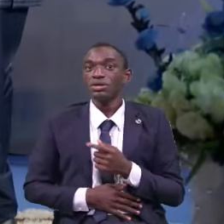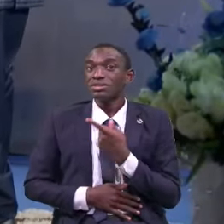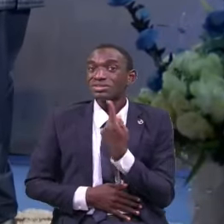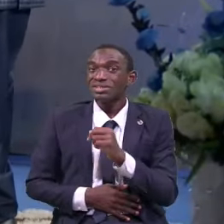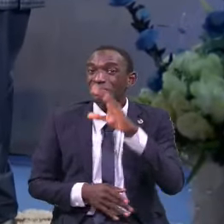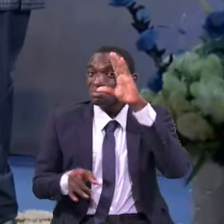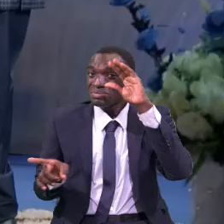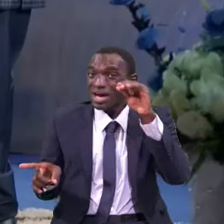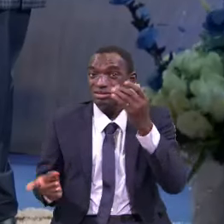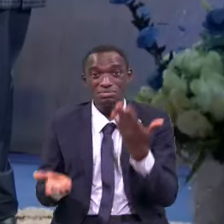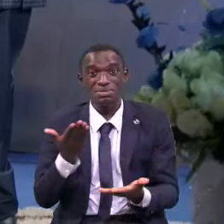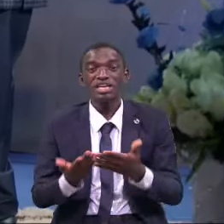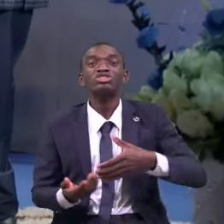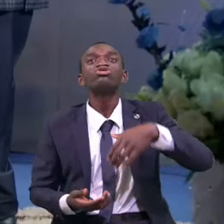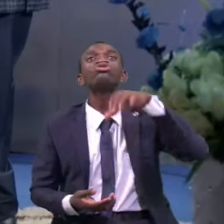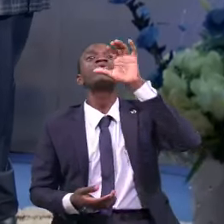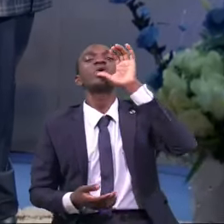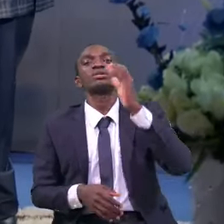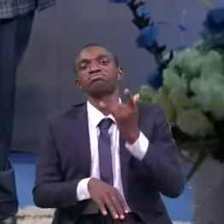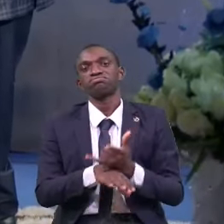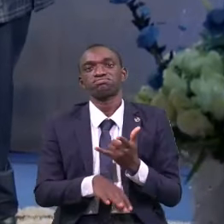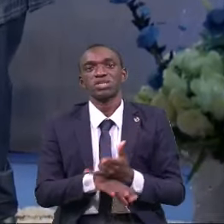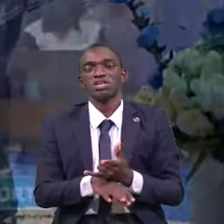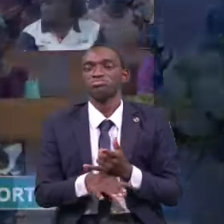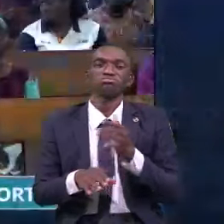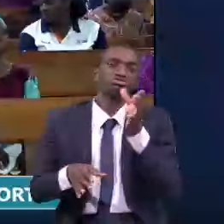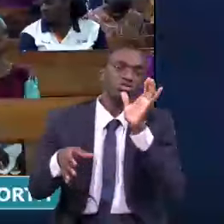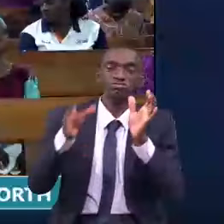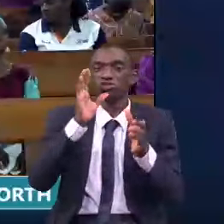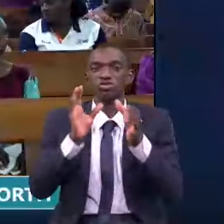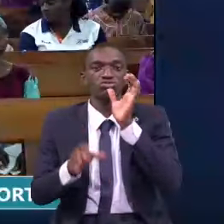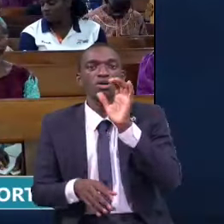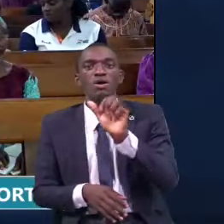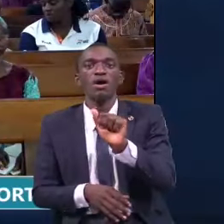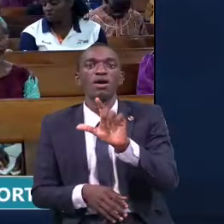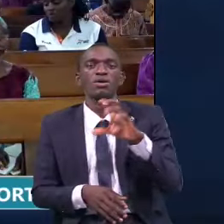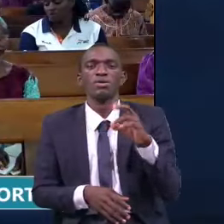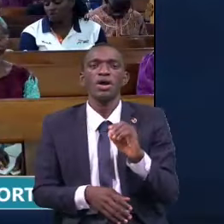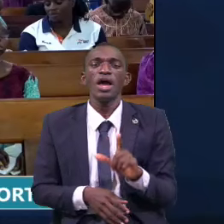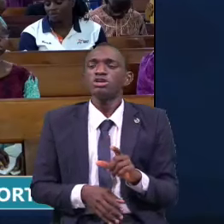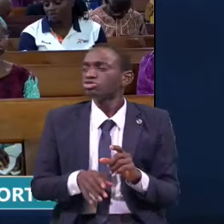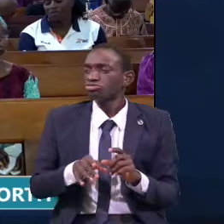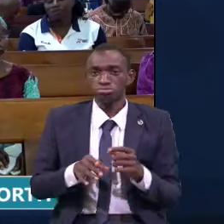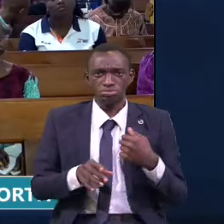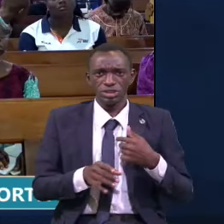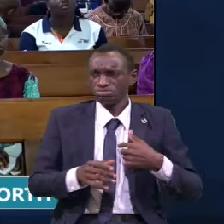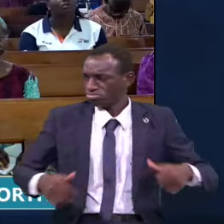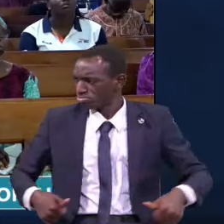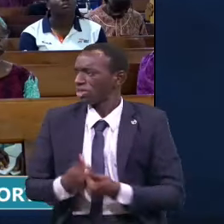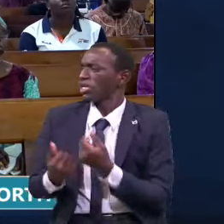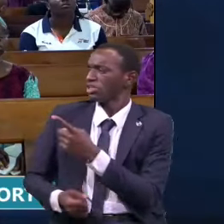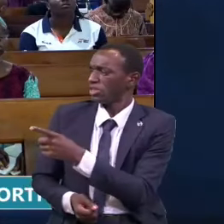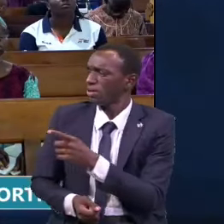The man might drink and be a drunkard, and you challenge him. See